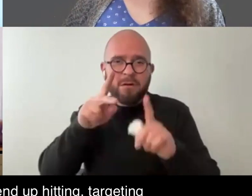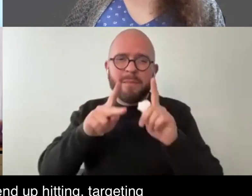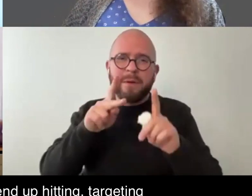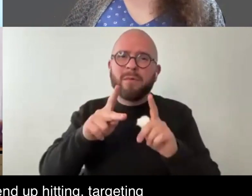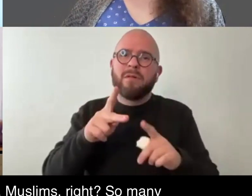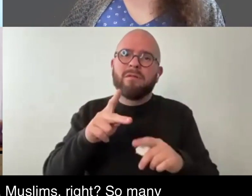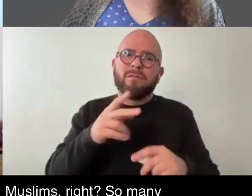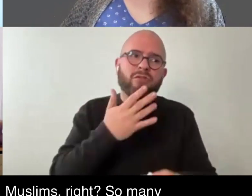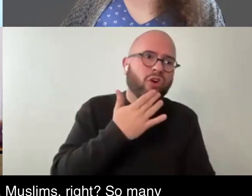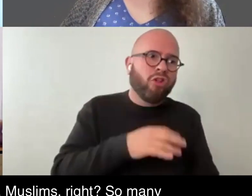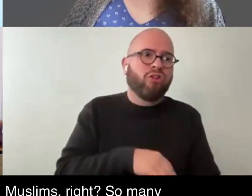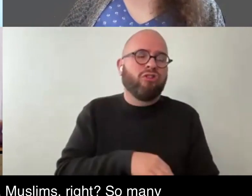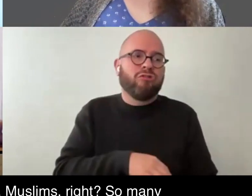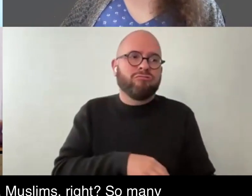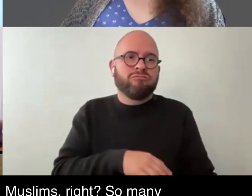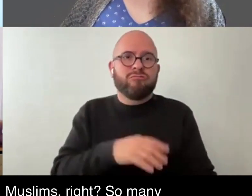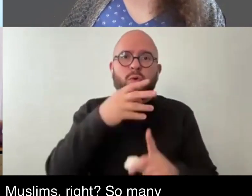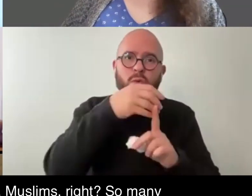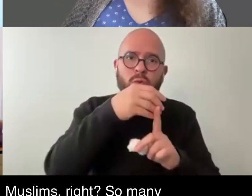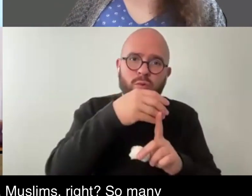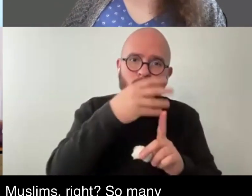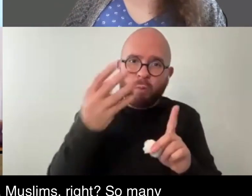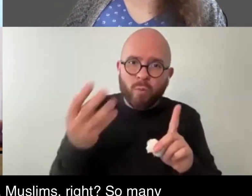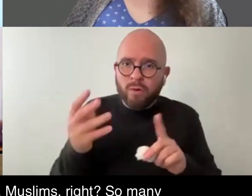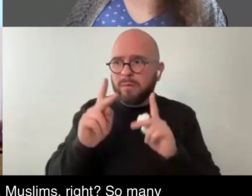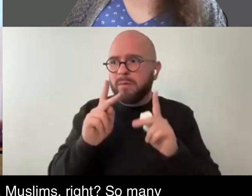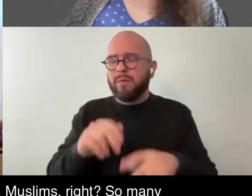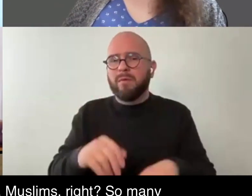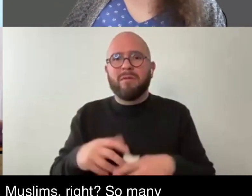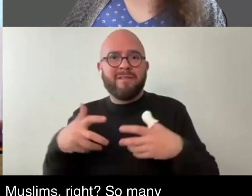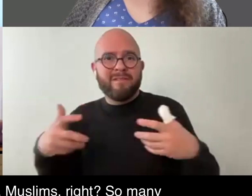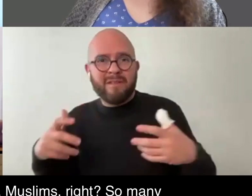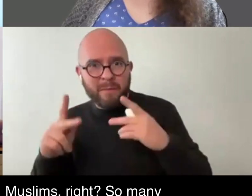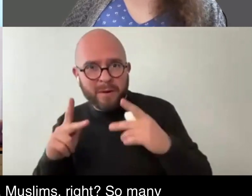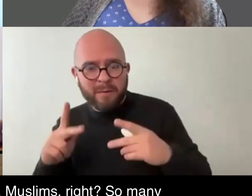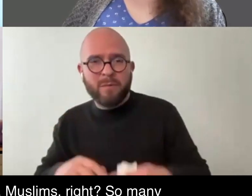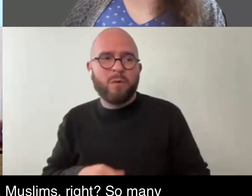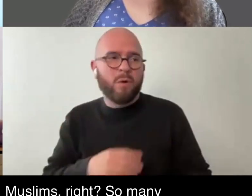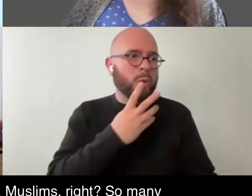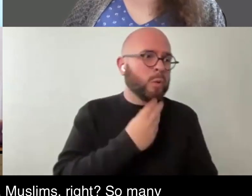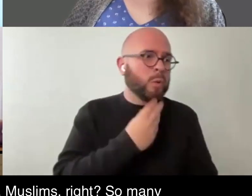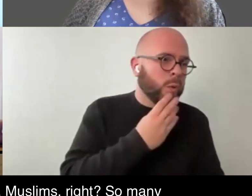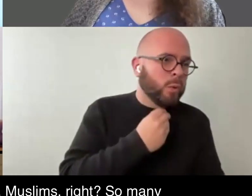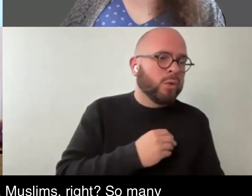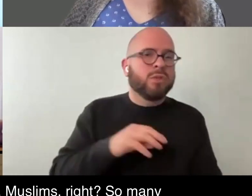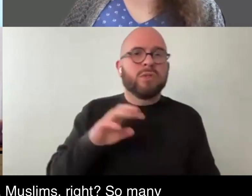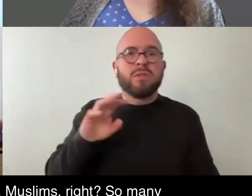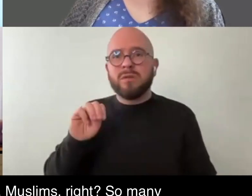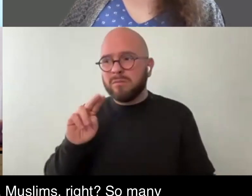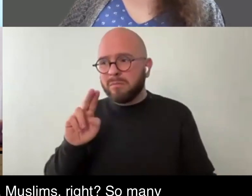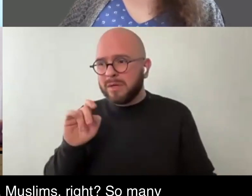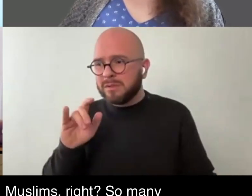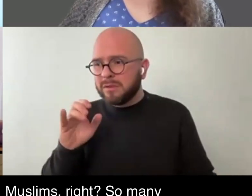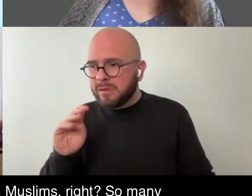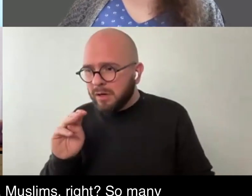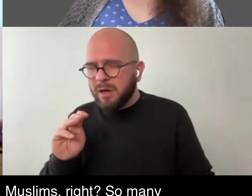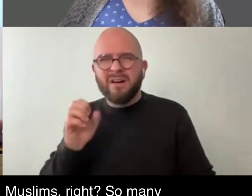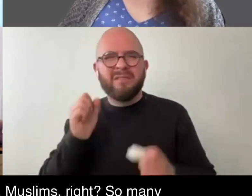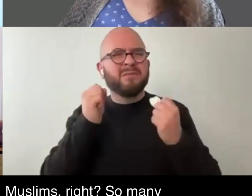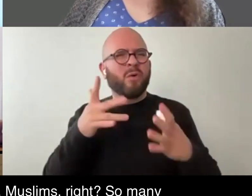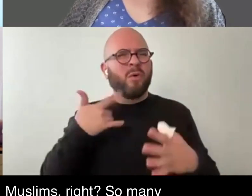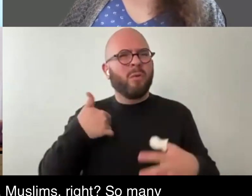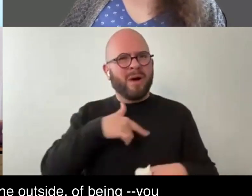and non-binary people, fat people, Jews, Muslims, right? So many of us in different ways